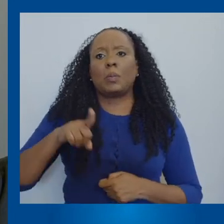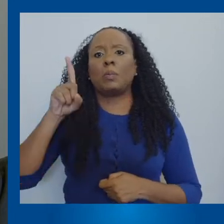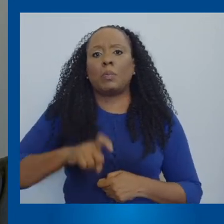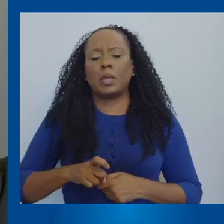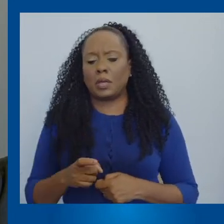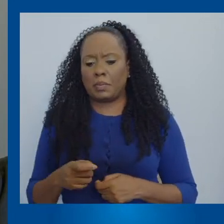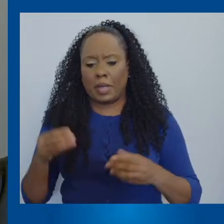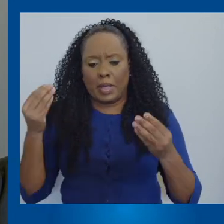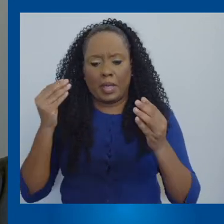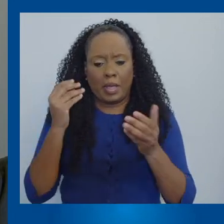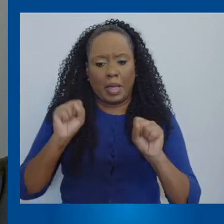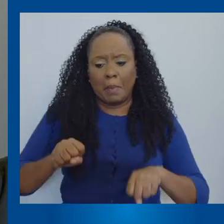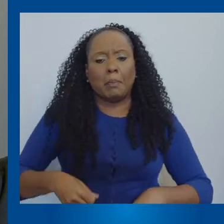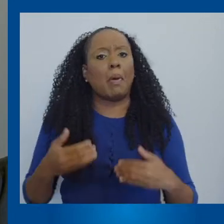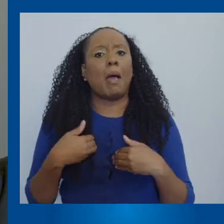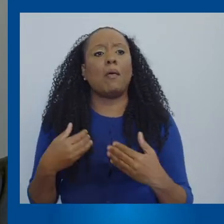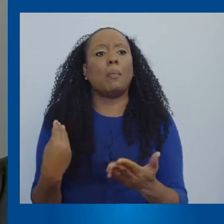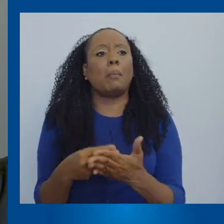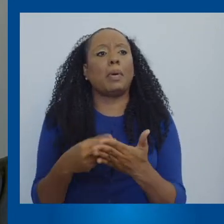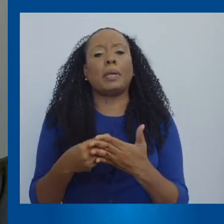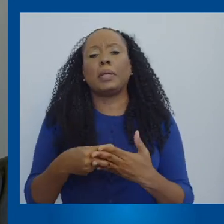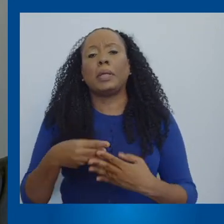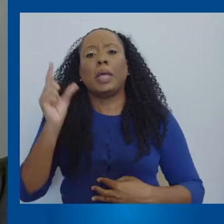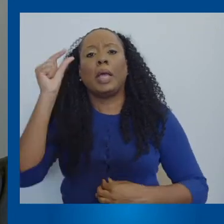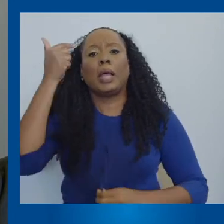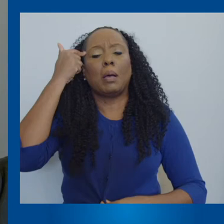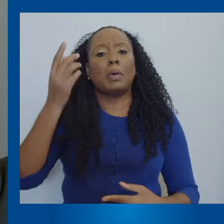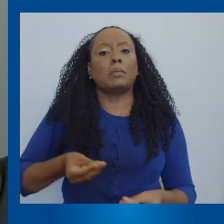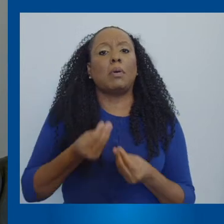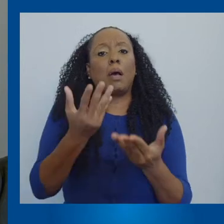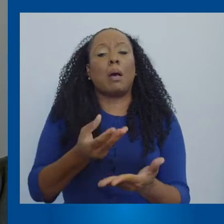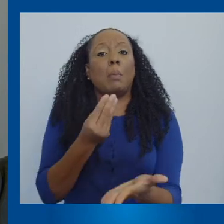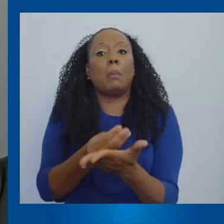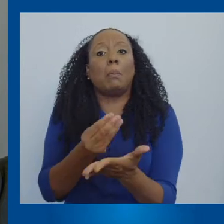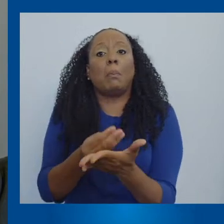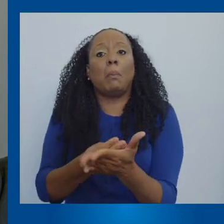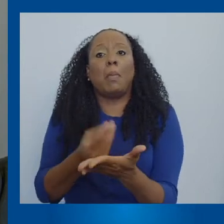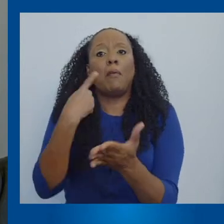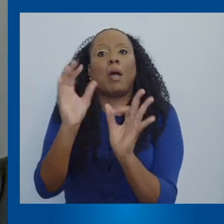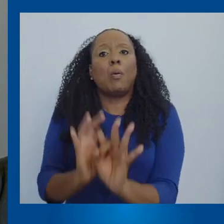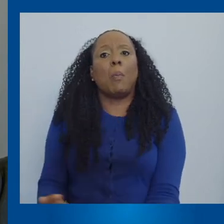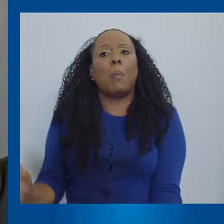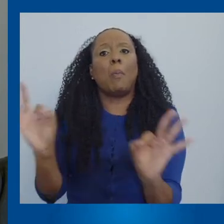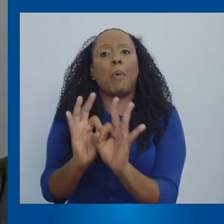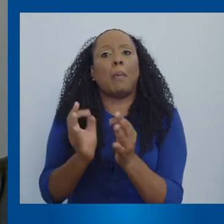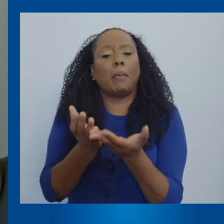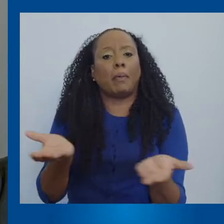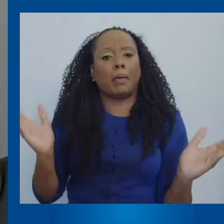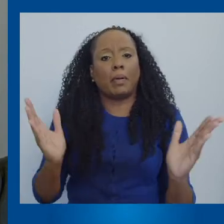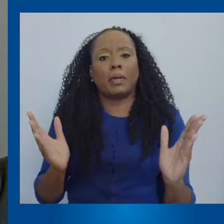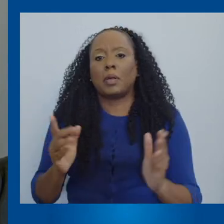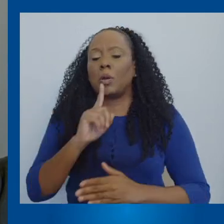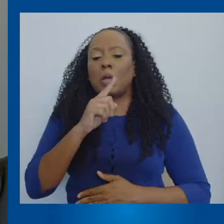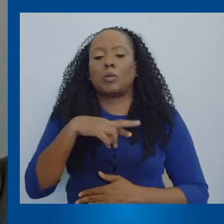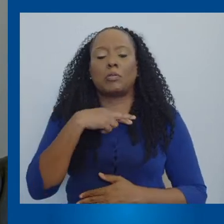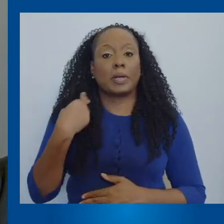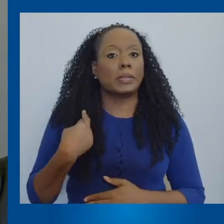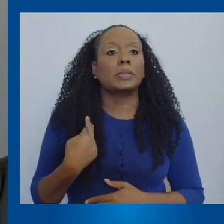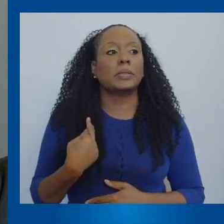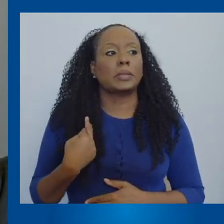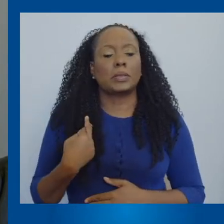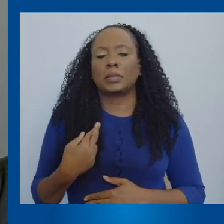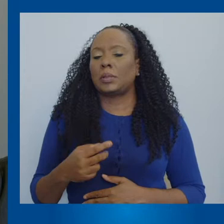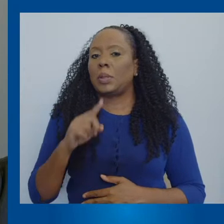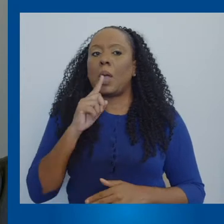elbow room for governments to be able to provide funding in these critical areas, we are at risk of facing